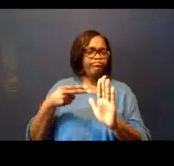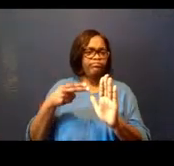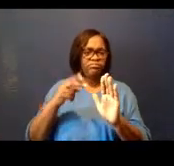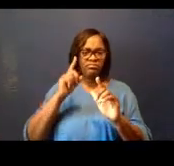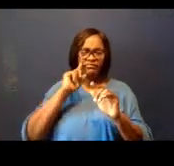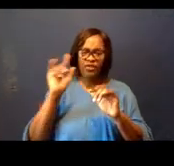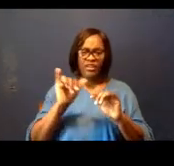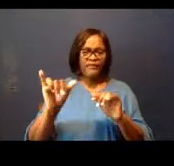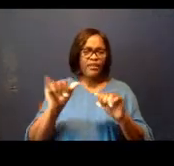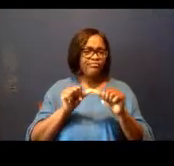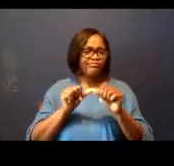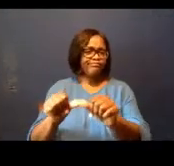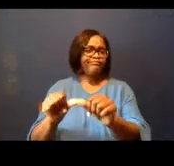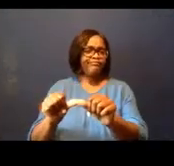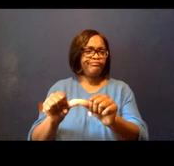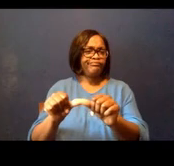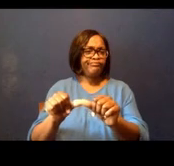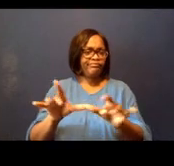to